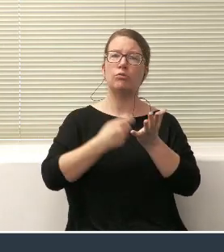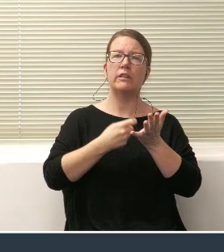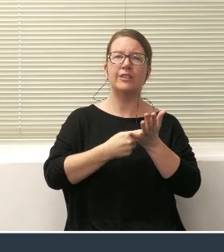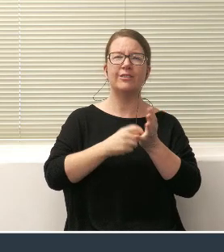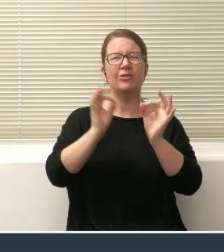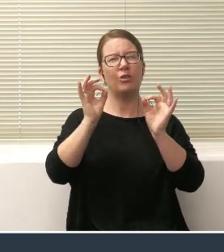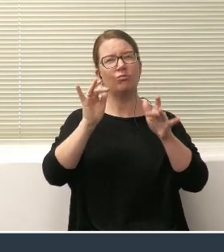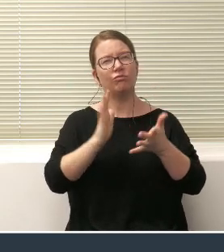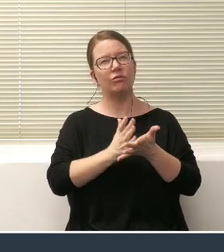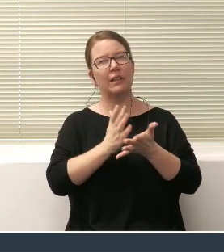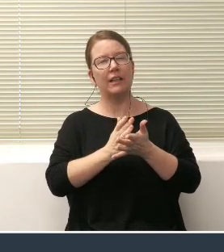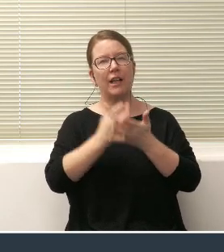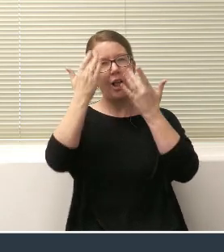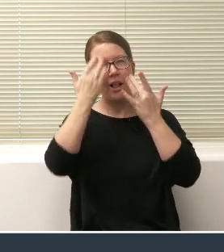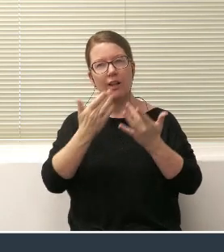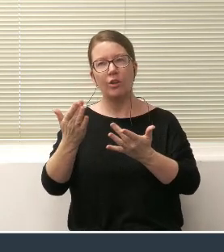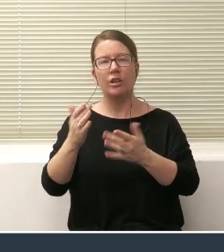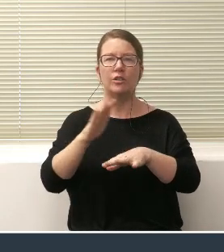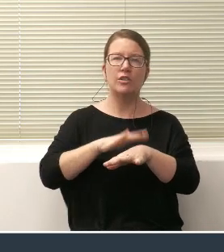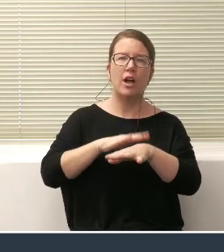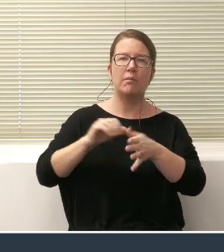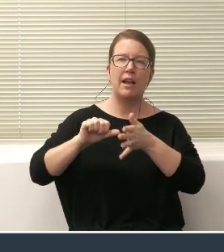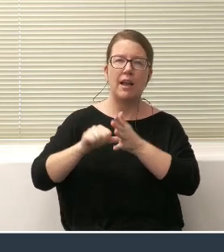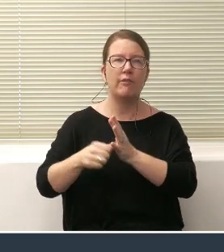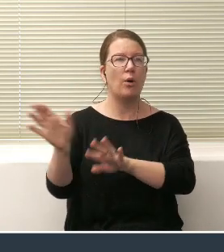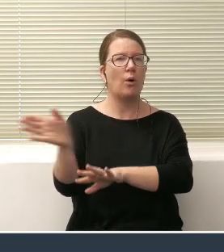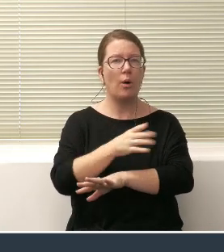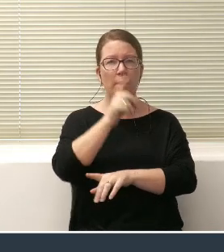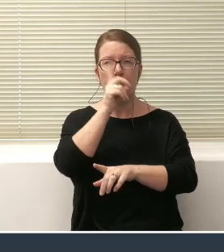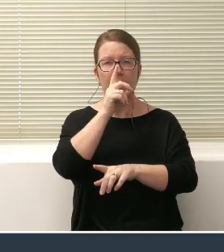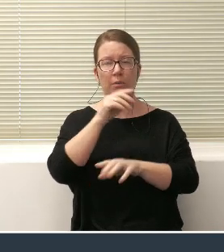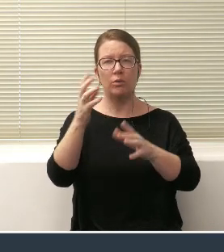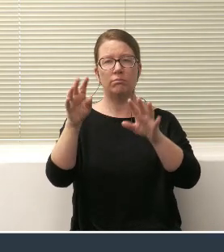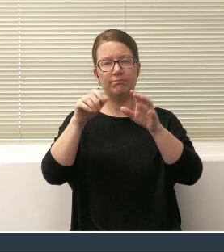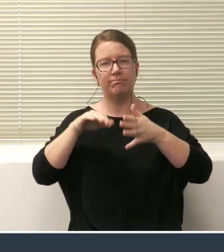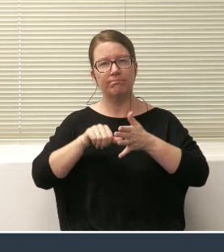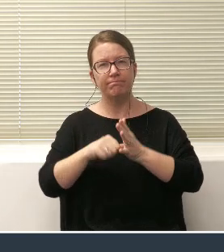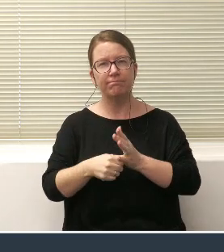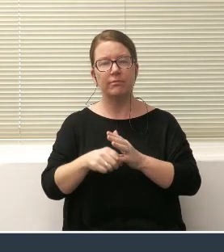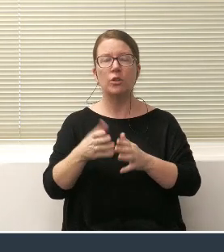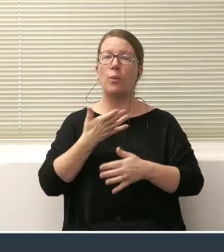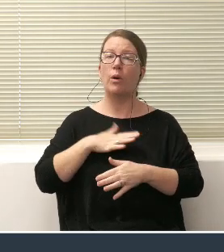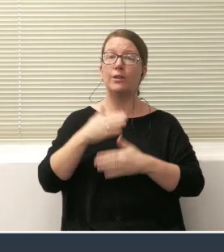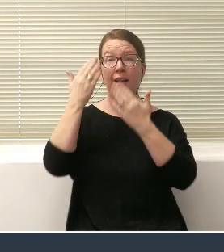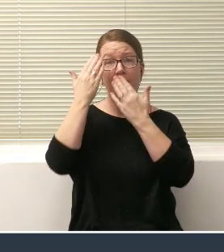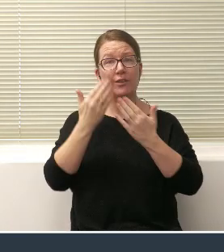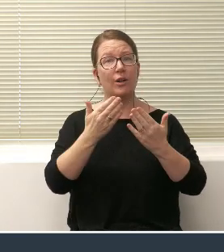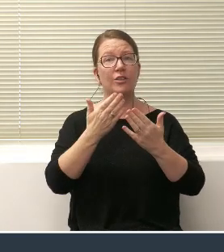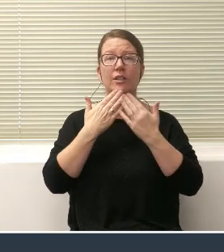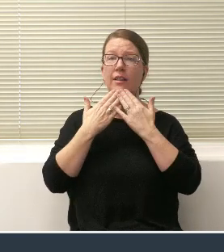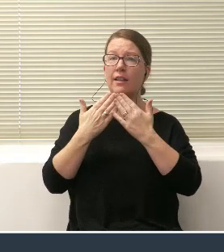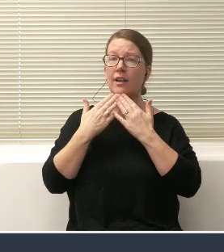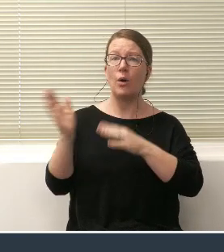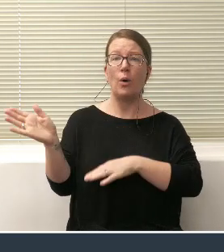acknowledge the time and effort that our residents had put in. So just acknowledge and thank all